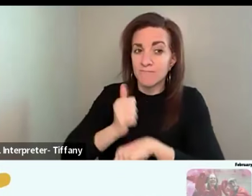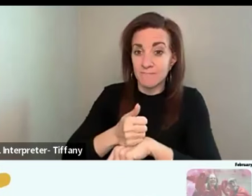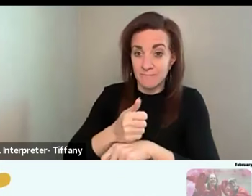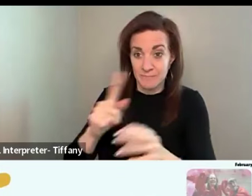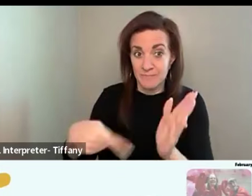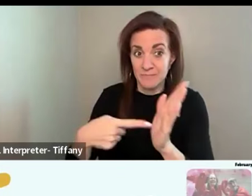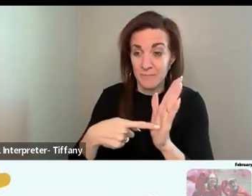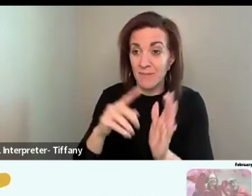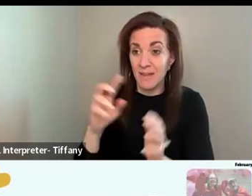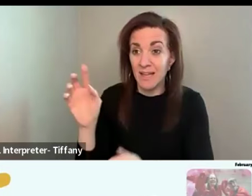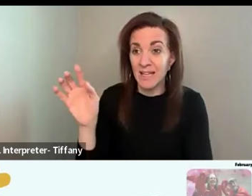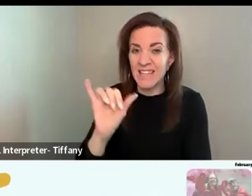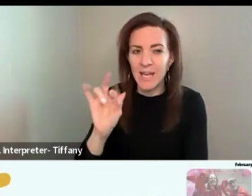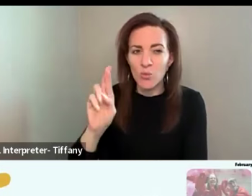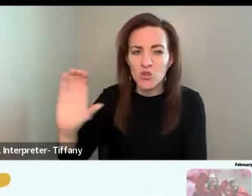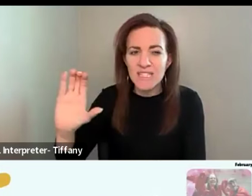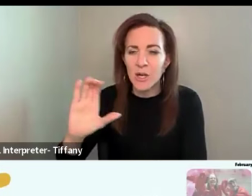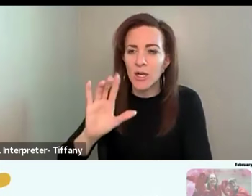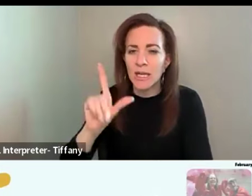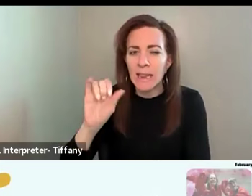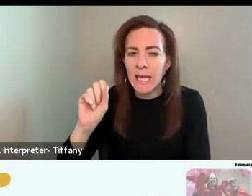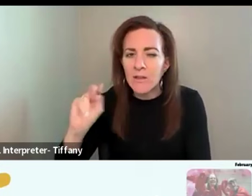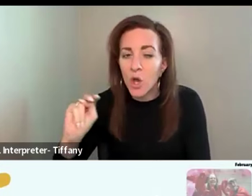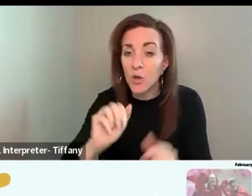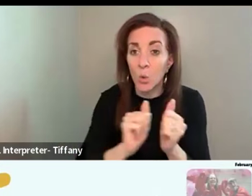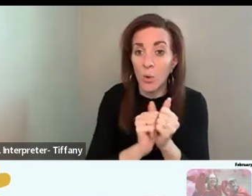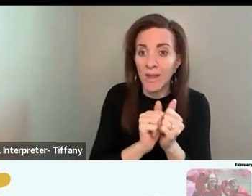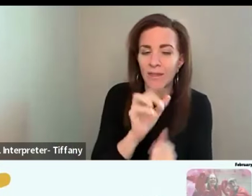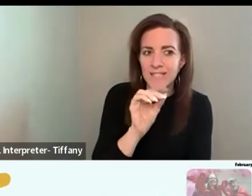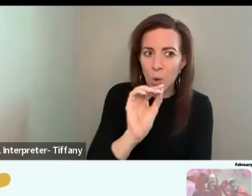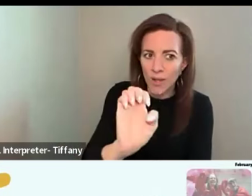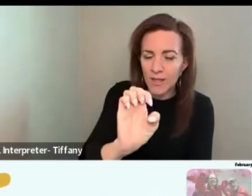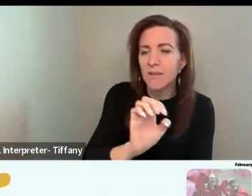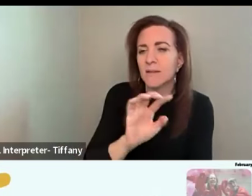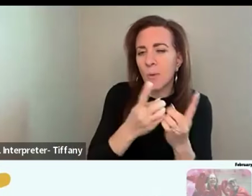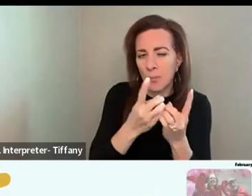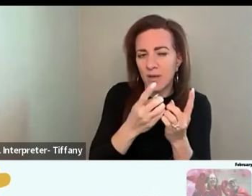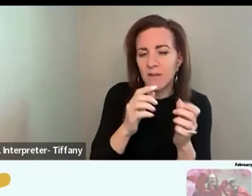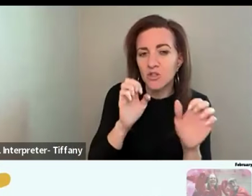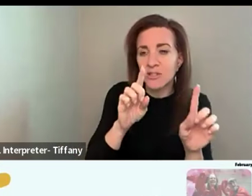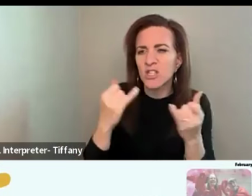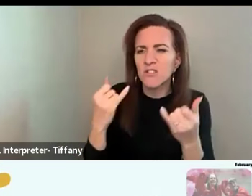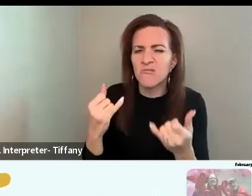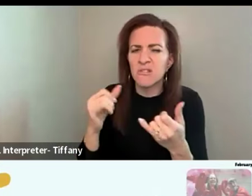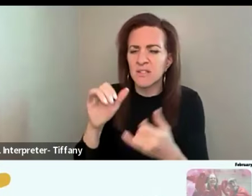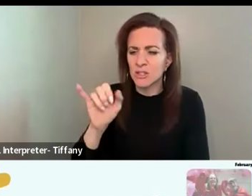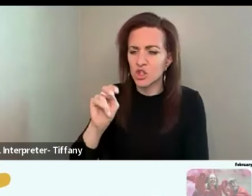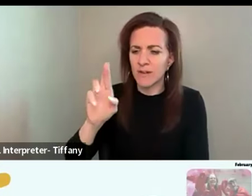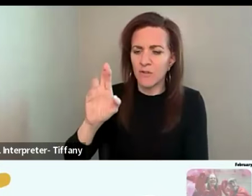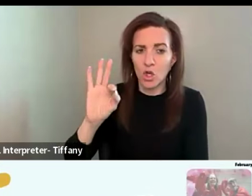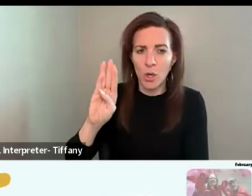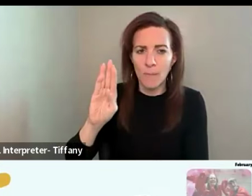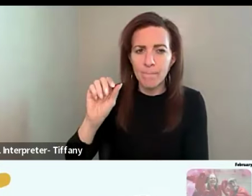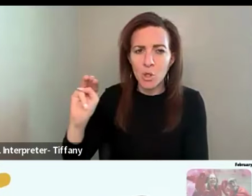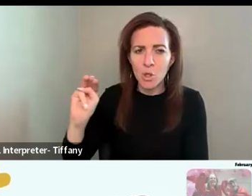was like a regional center liaison with the Department of Education. I think currently that position is Jennifer Bloom, our Director of Client